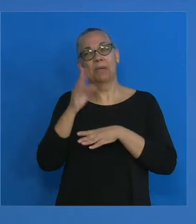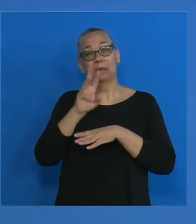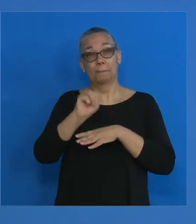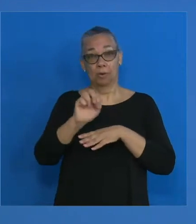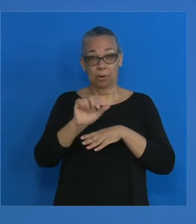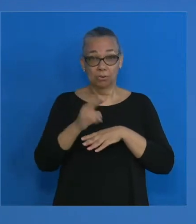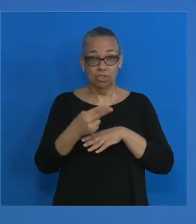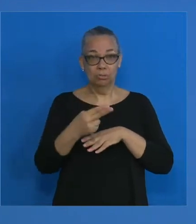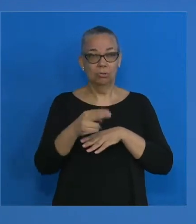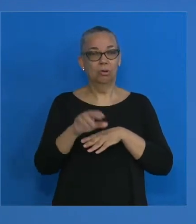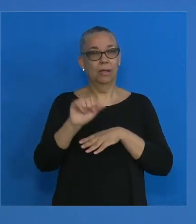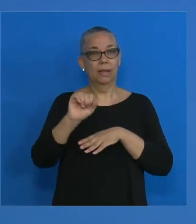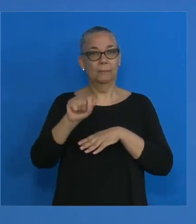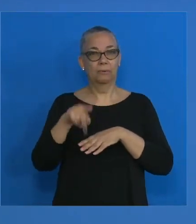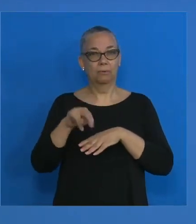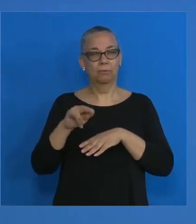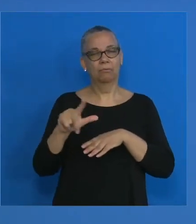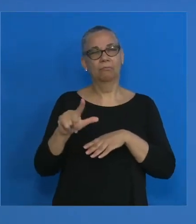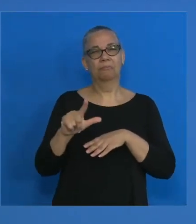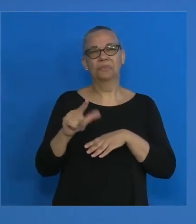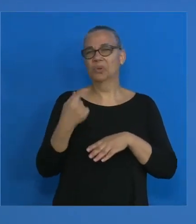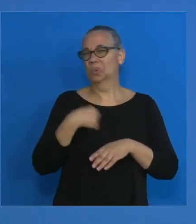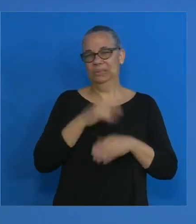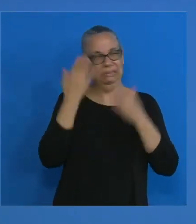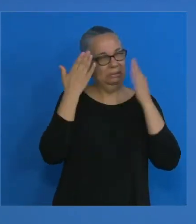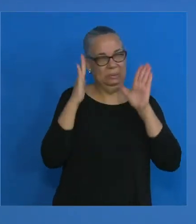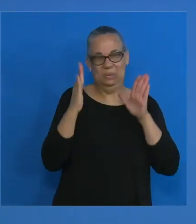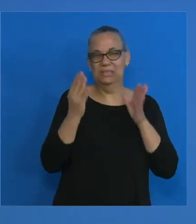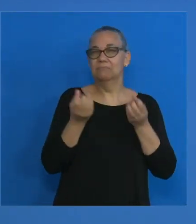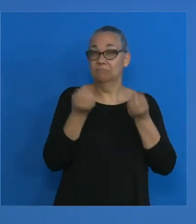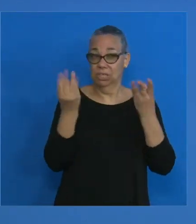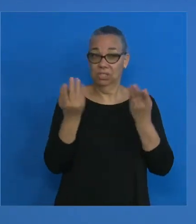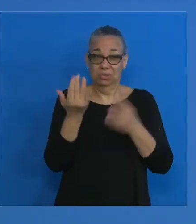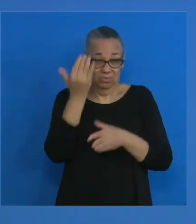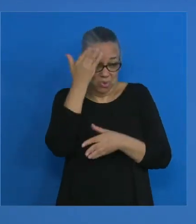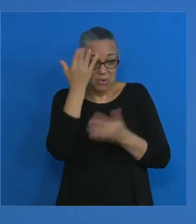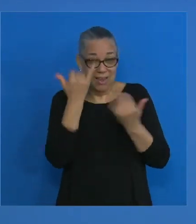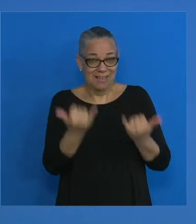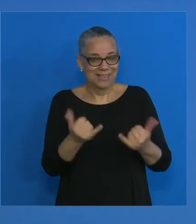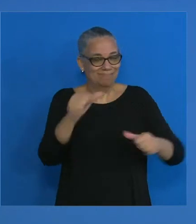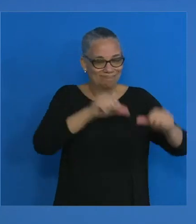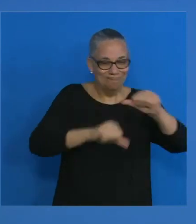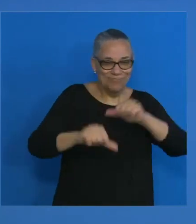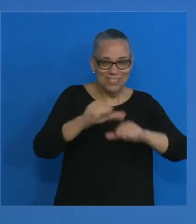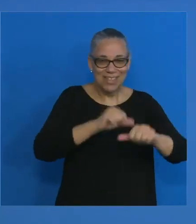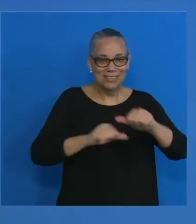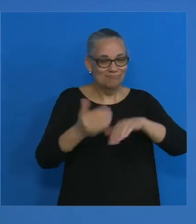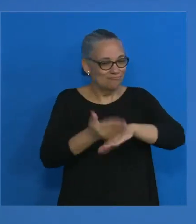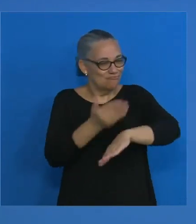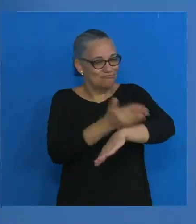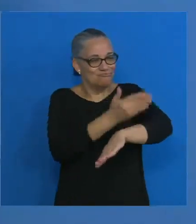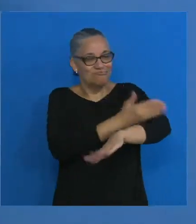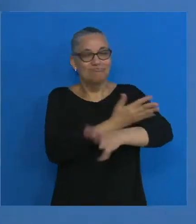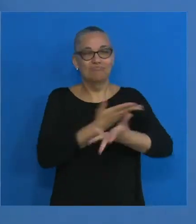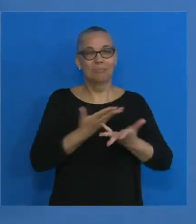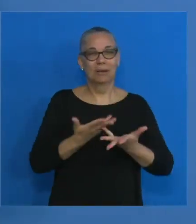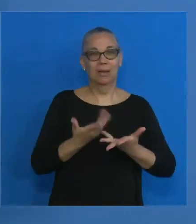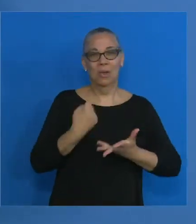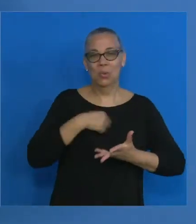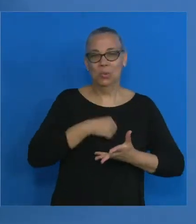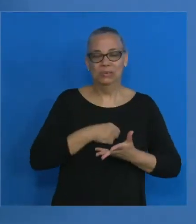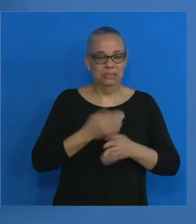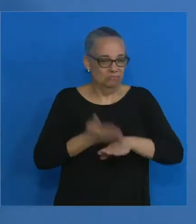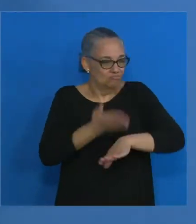shelter in place for the month of April, we didn't know as much as we know now. Obviously, science has advanced tremendously. We have improved